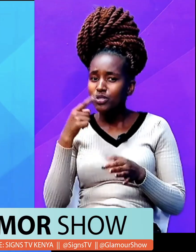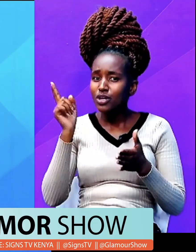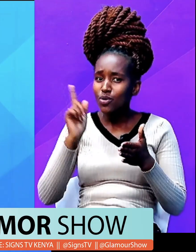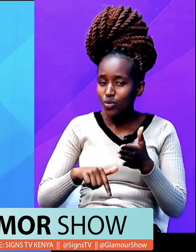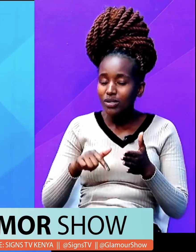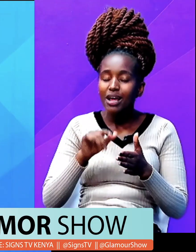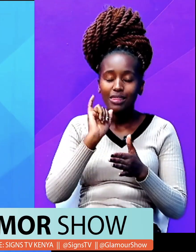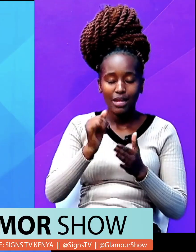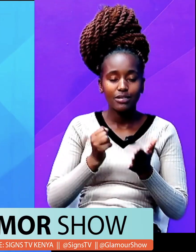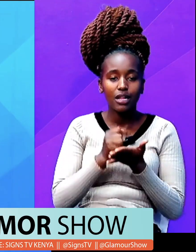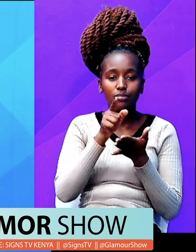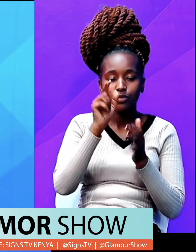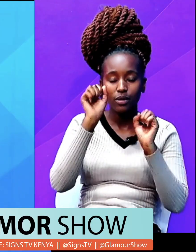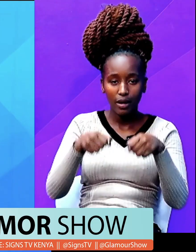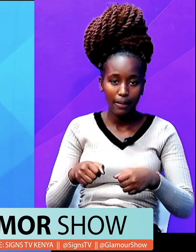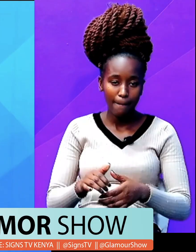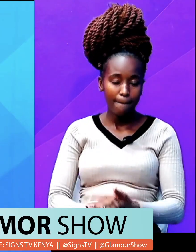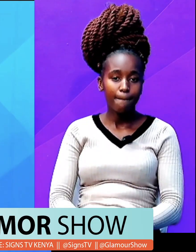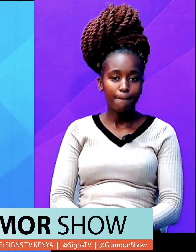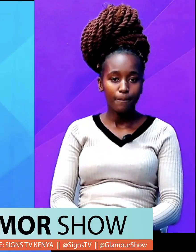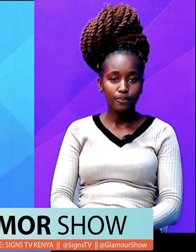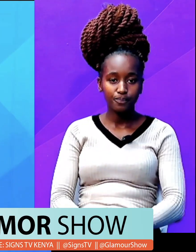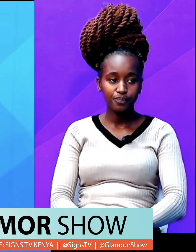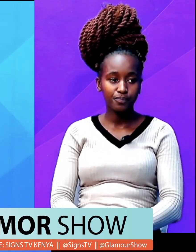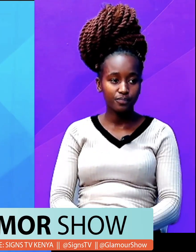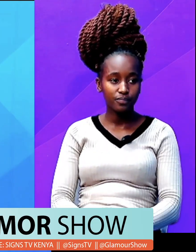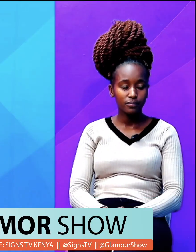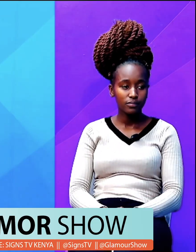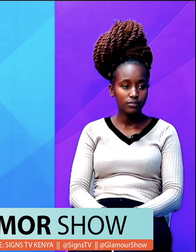on. Yeah.